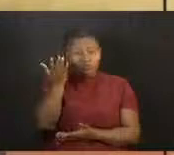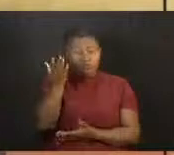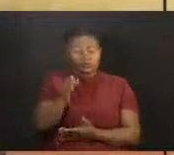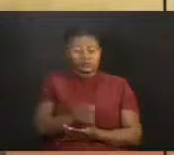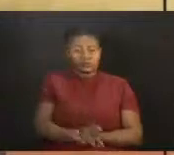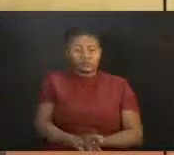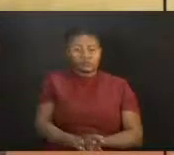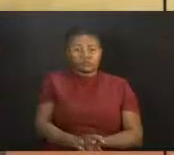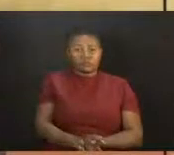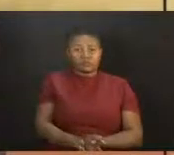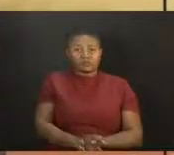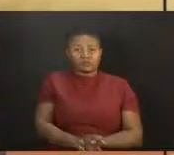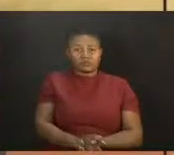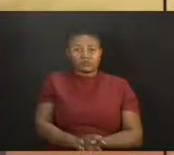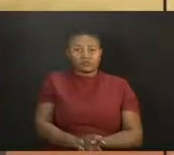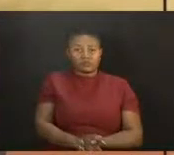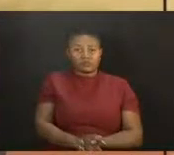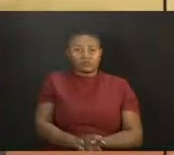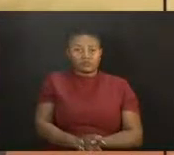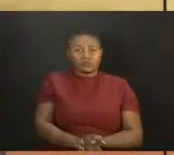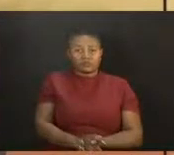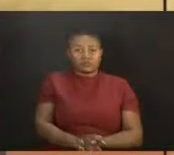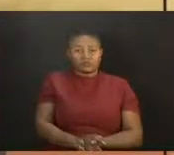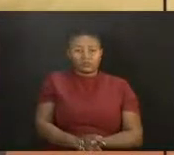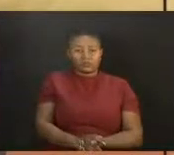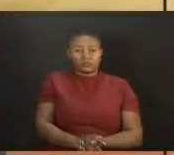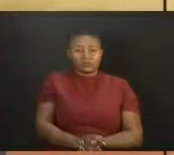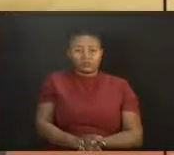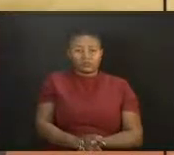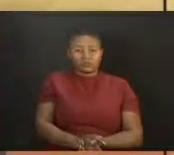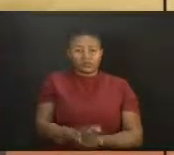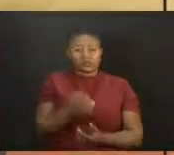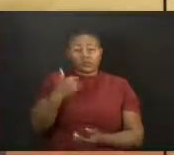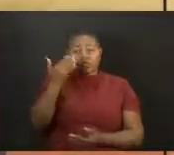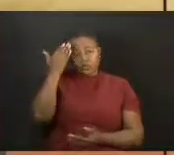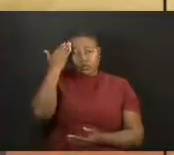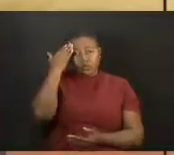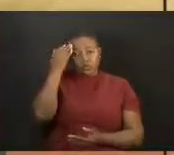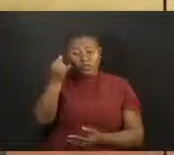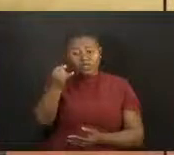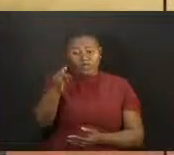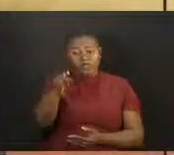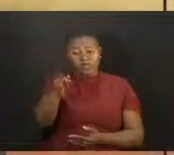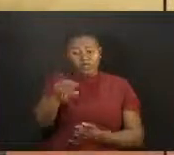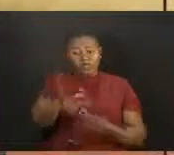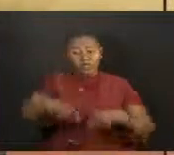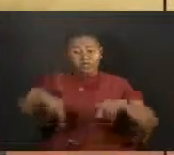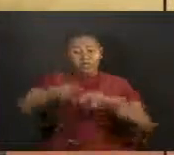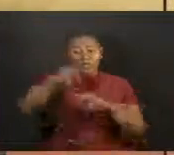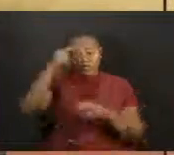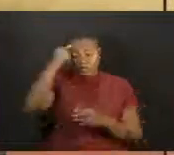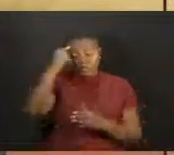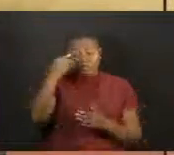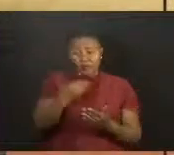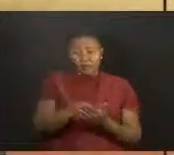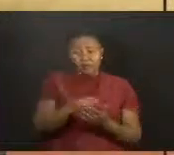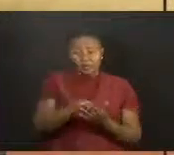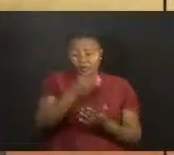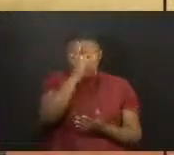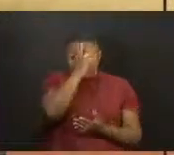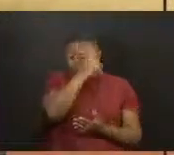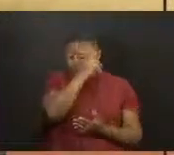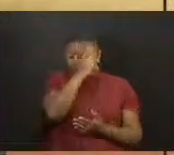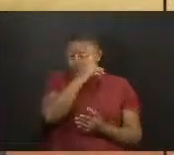out. It was finally carried out before the construction. Yes, the Bank of Ghana. Thank you.